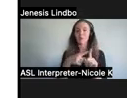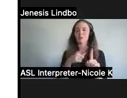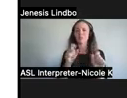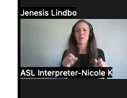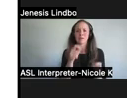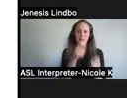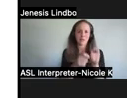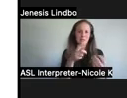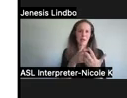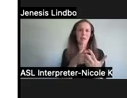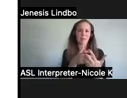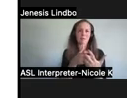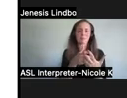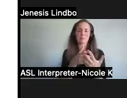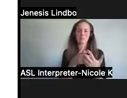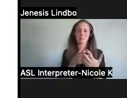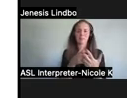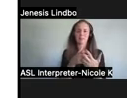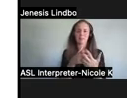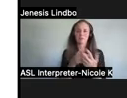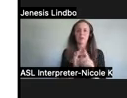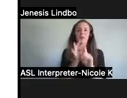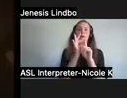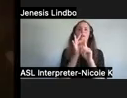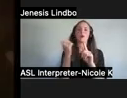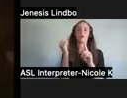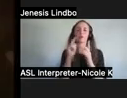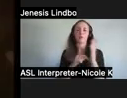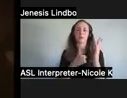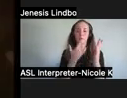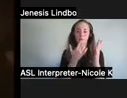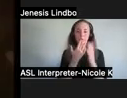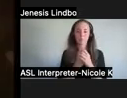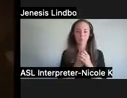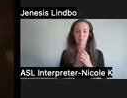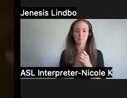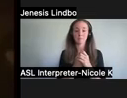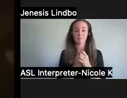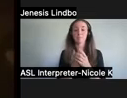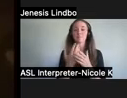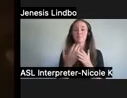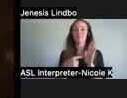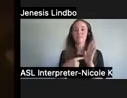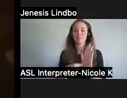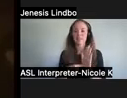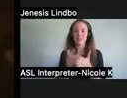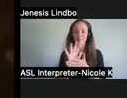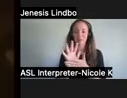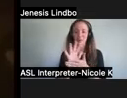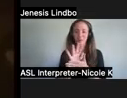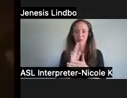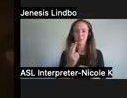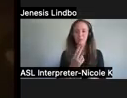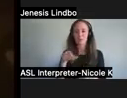customizability options compared to some of those other options as well. So here's a quick video of someone using the quad stick